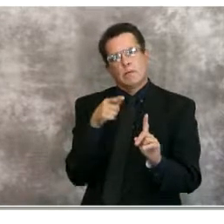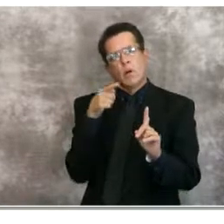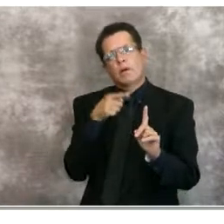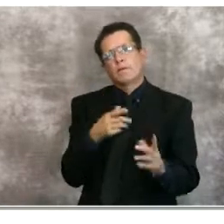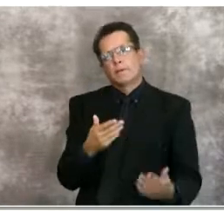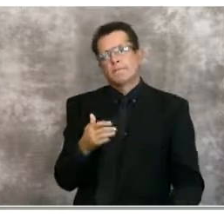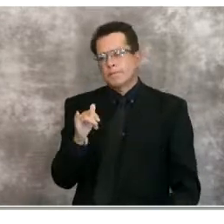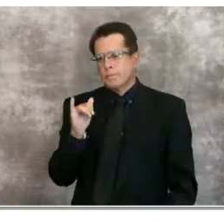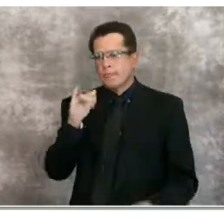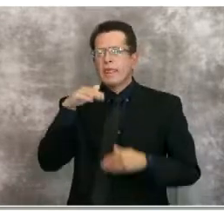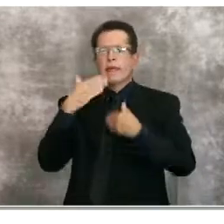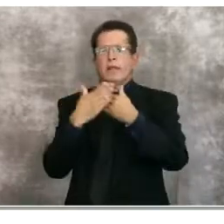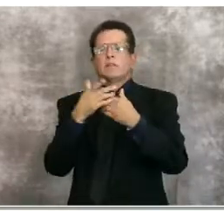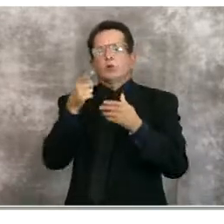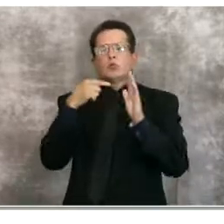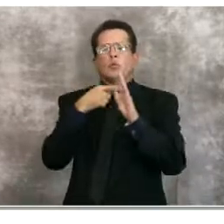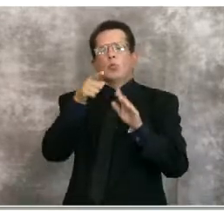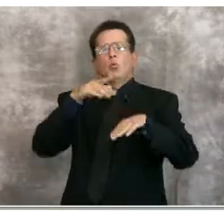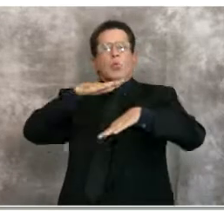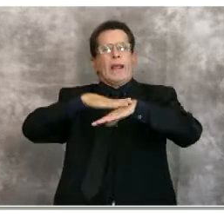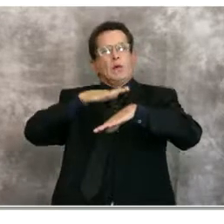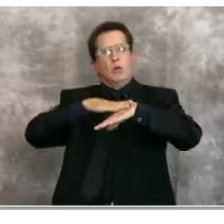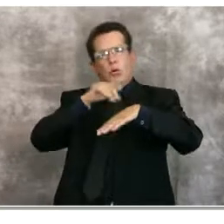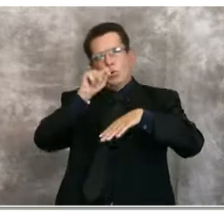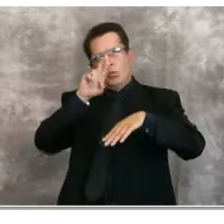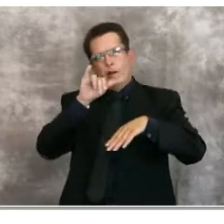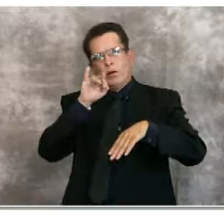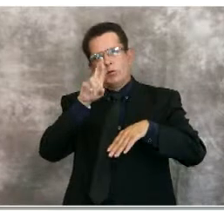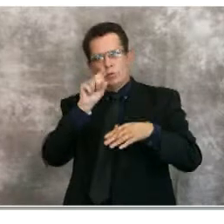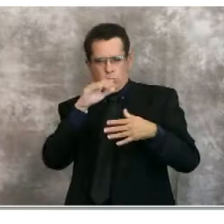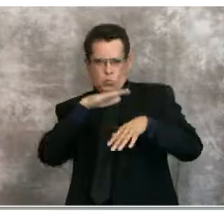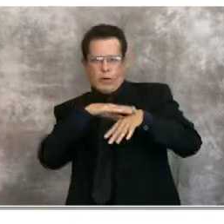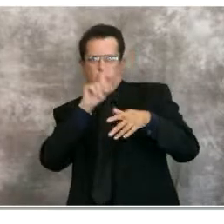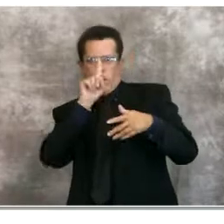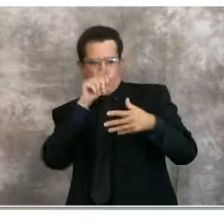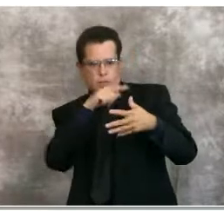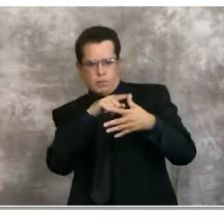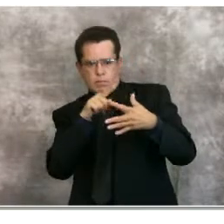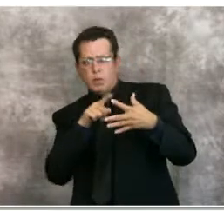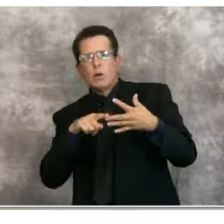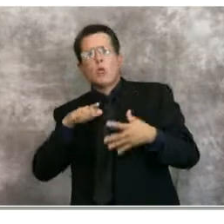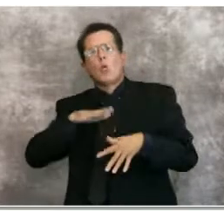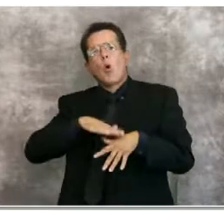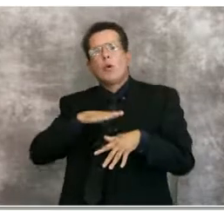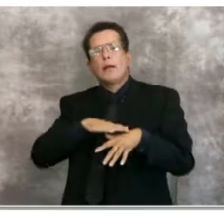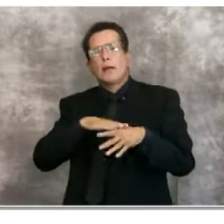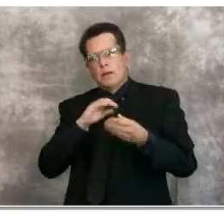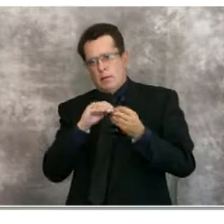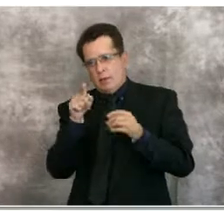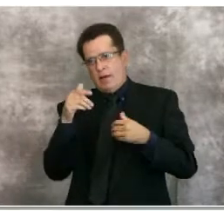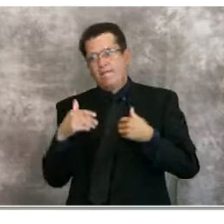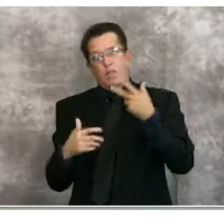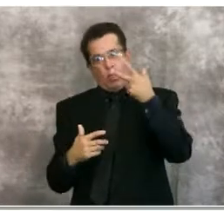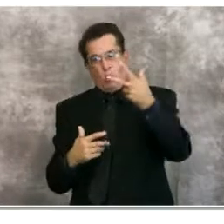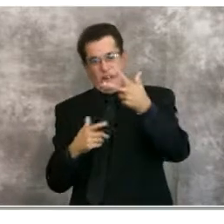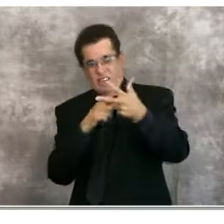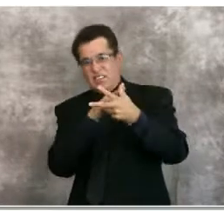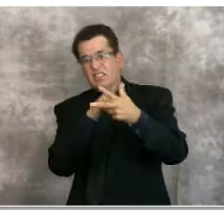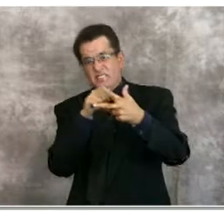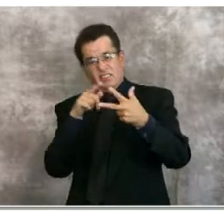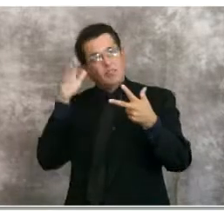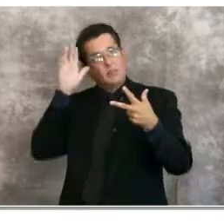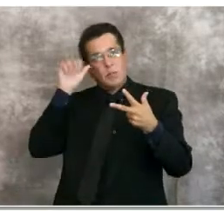like to move into our triggers. So this slide has the consistent three triggers that have